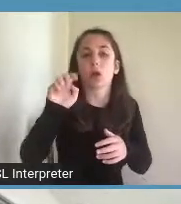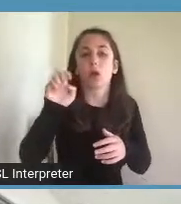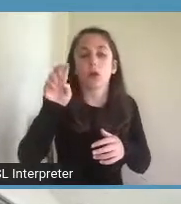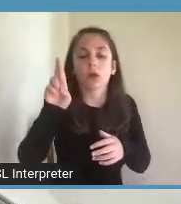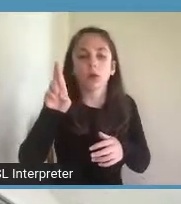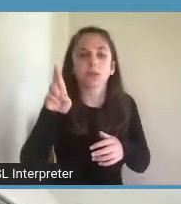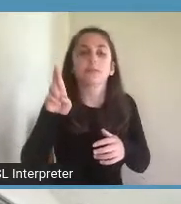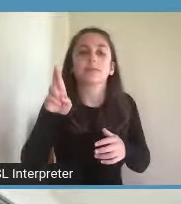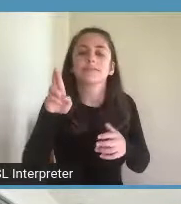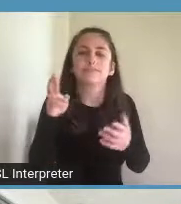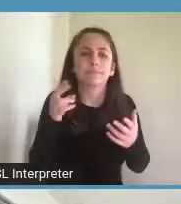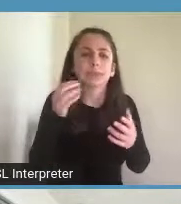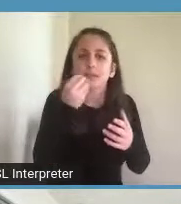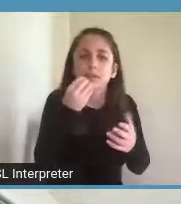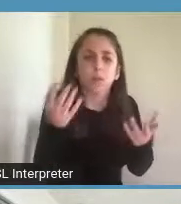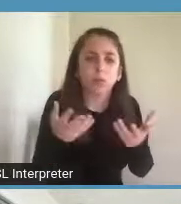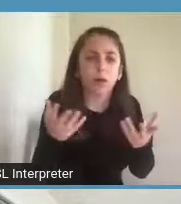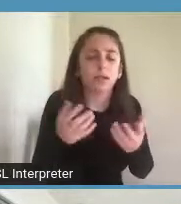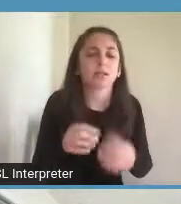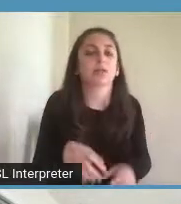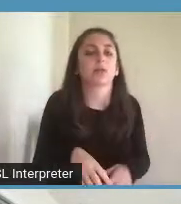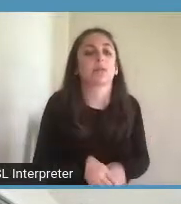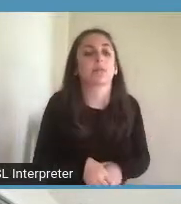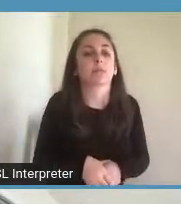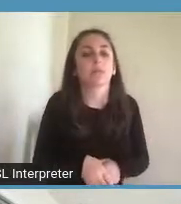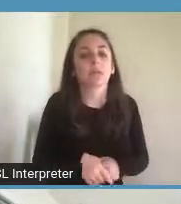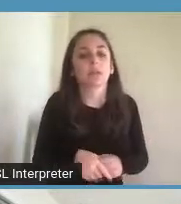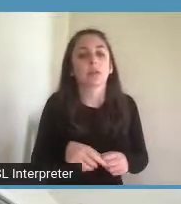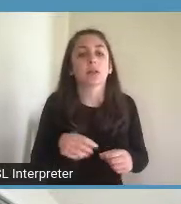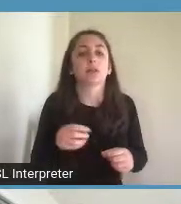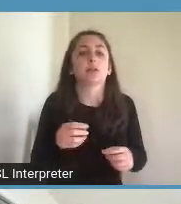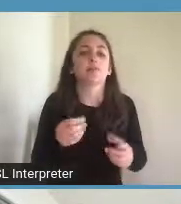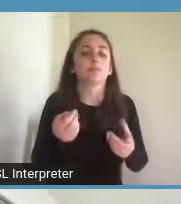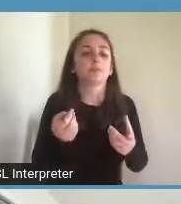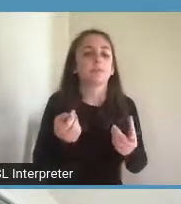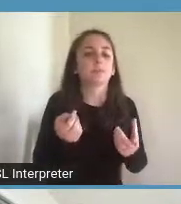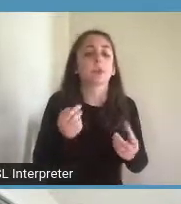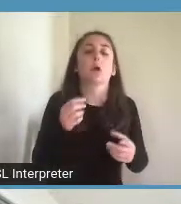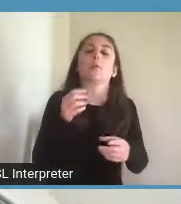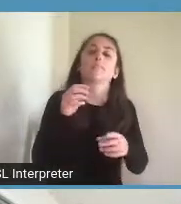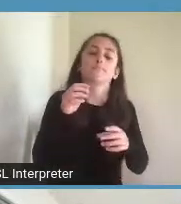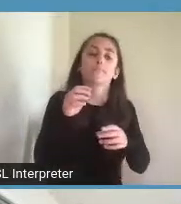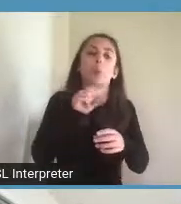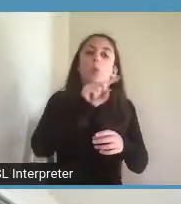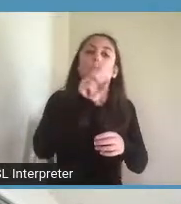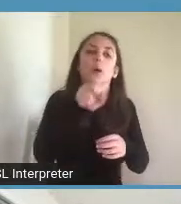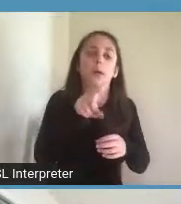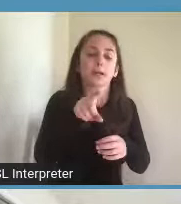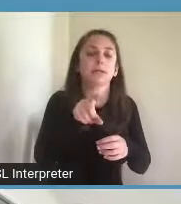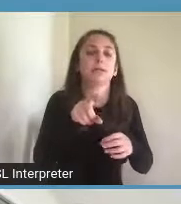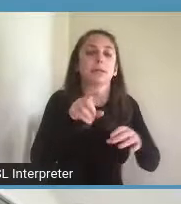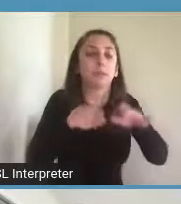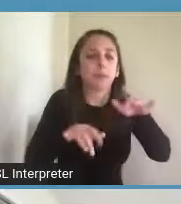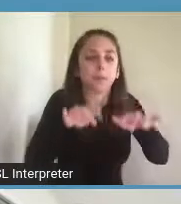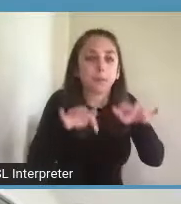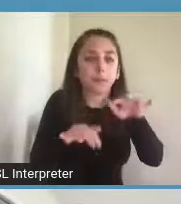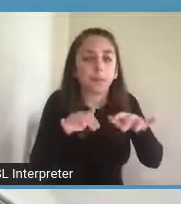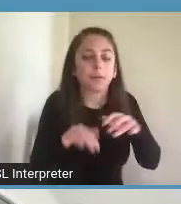it wasn't in the form of a question. So we literally put, what do sea otters eat? Sea otters